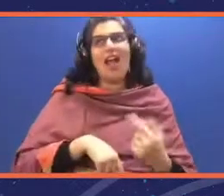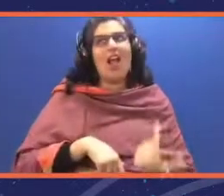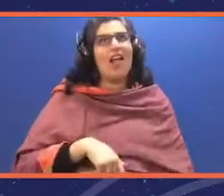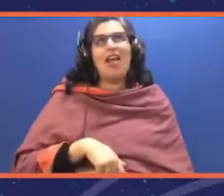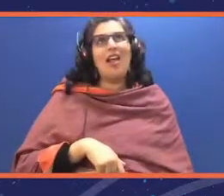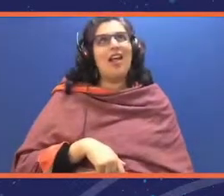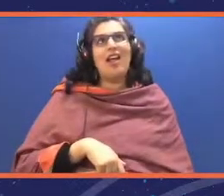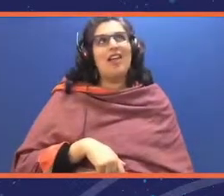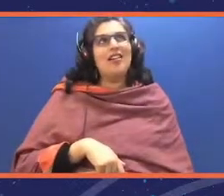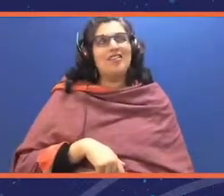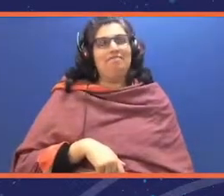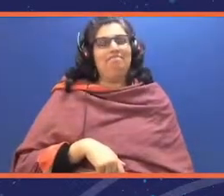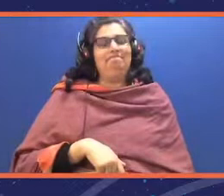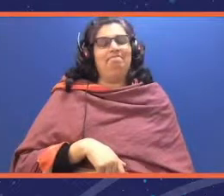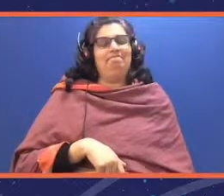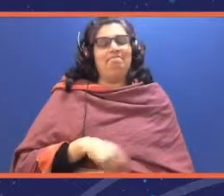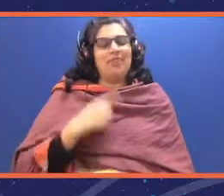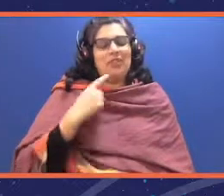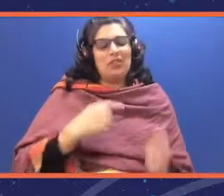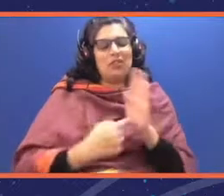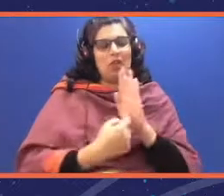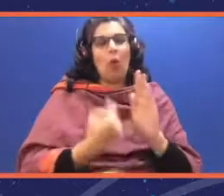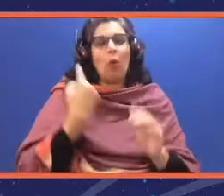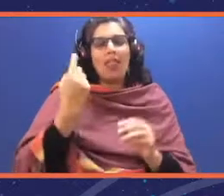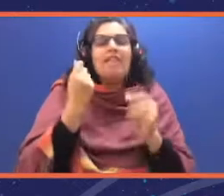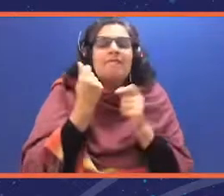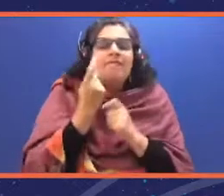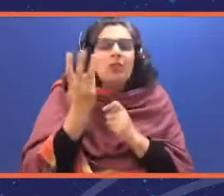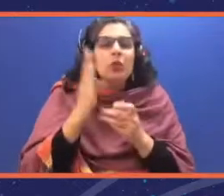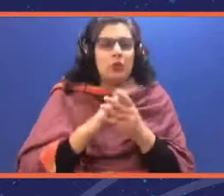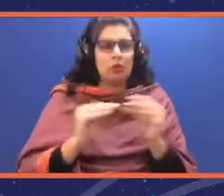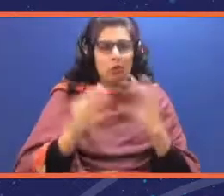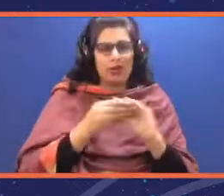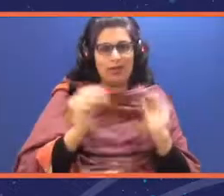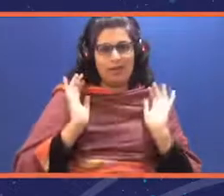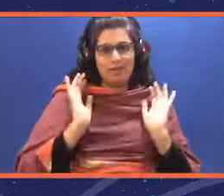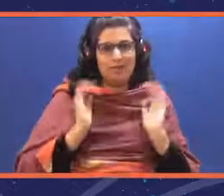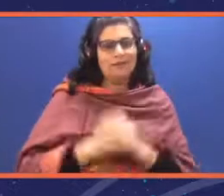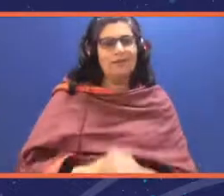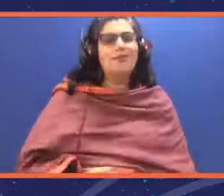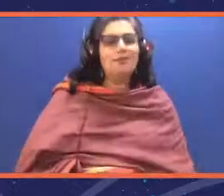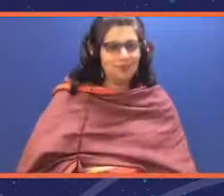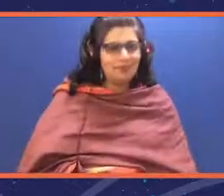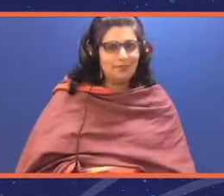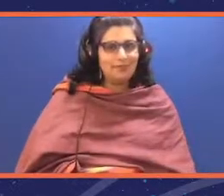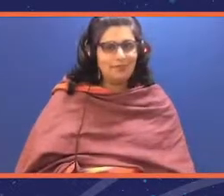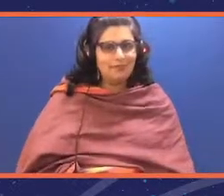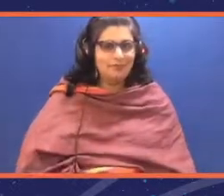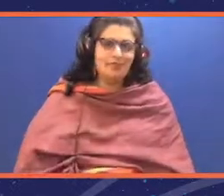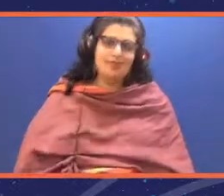I could not just depict only a few stories. Next slide.